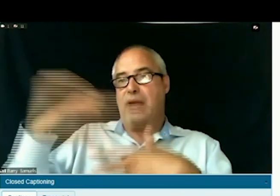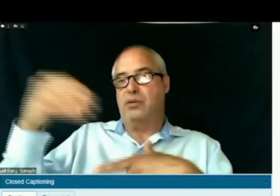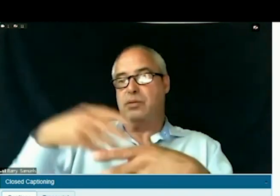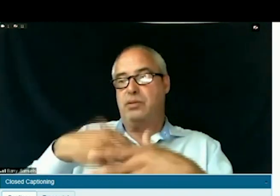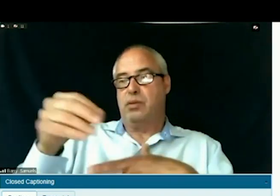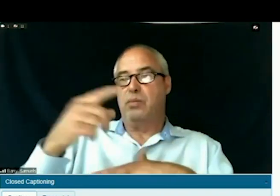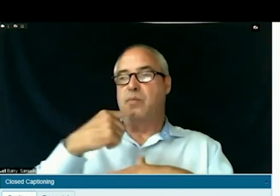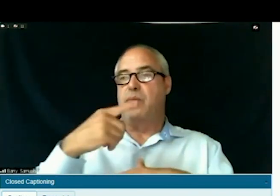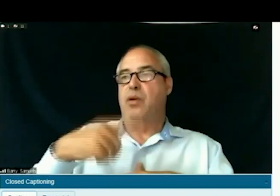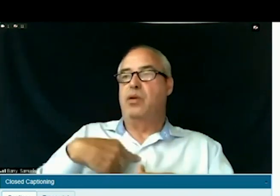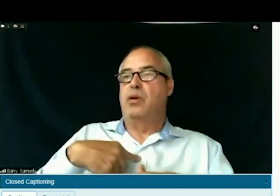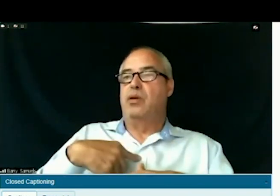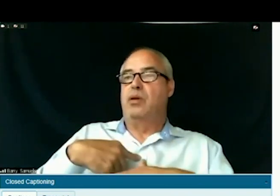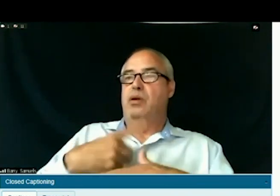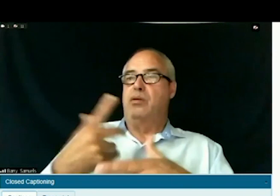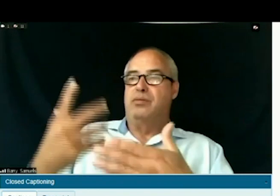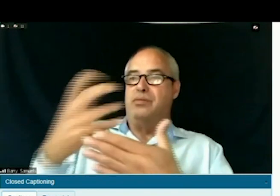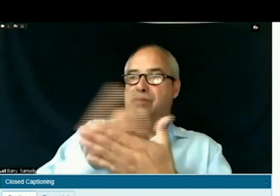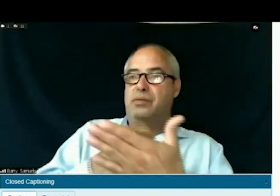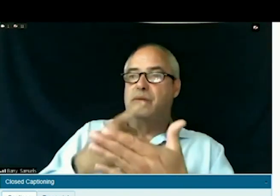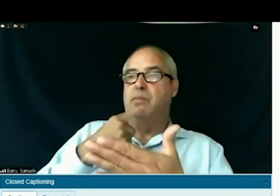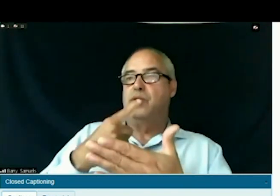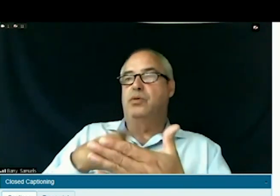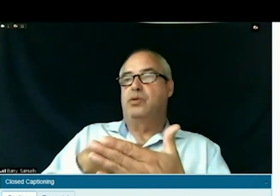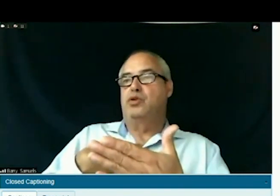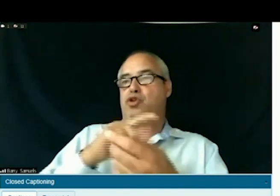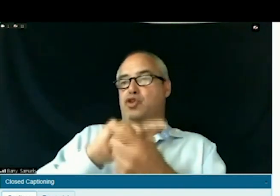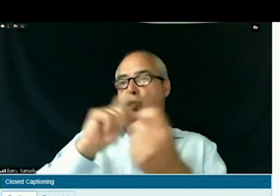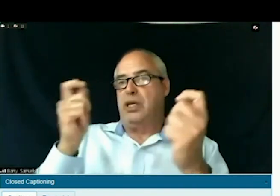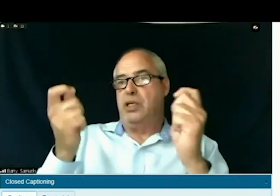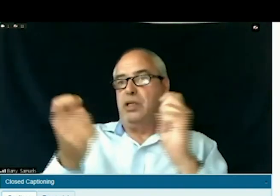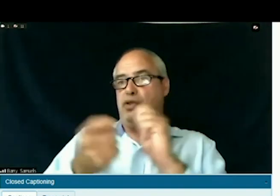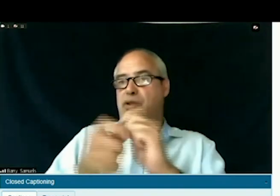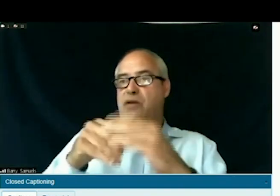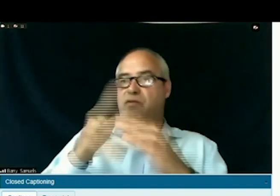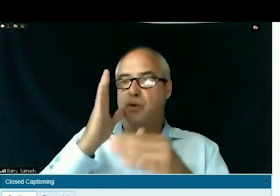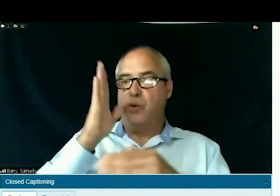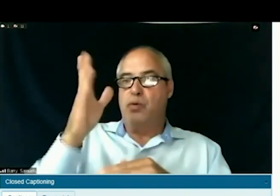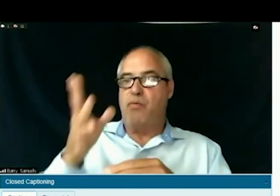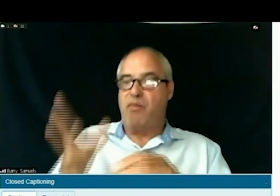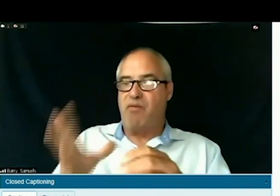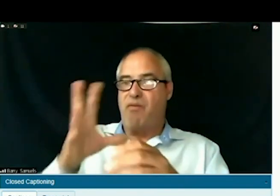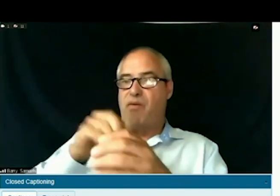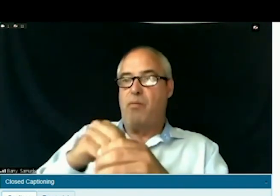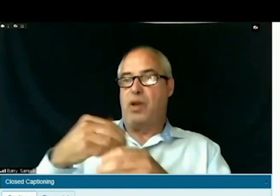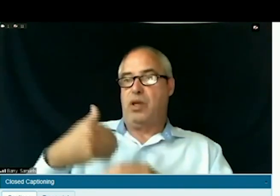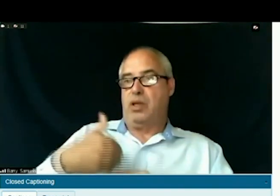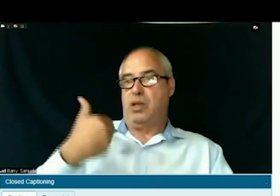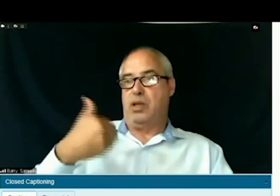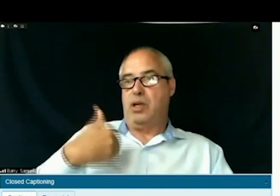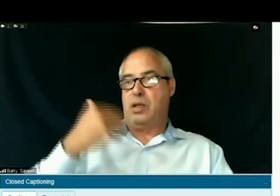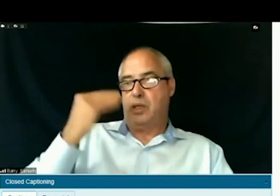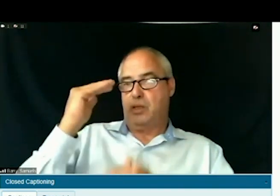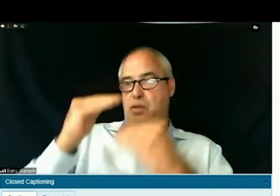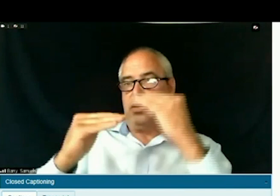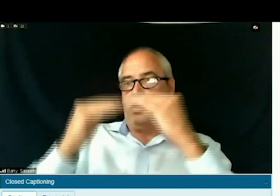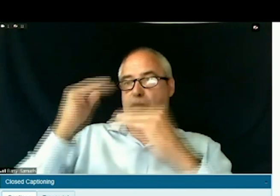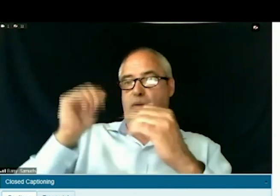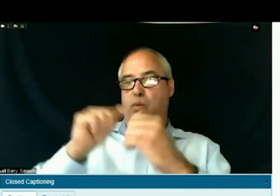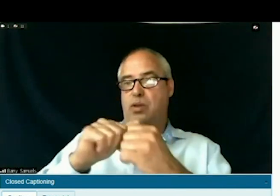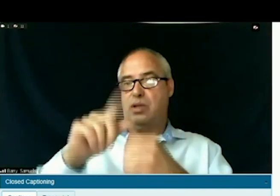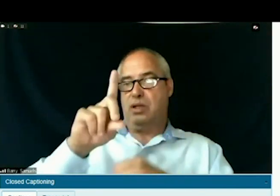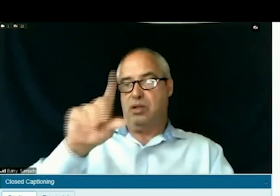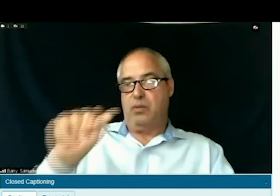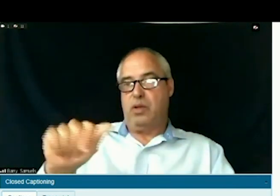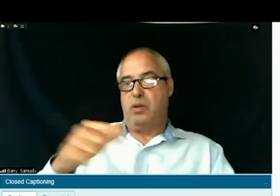that we have, Reconciling the Past and Changing the Future, and we're looking at engaging young adults with intellectual and developmental disabilities who also have mental health